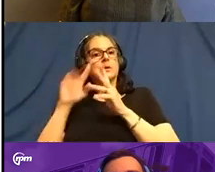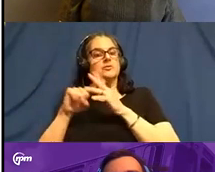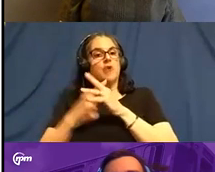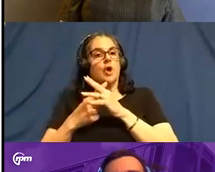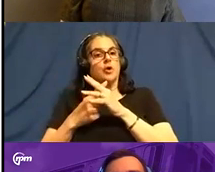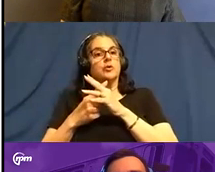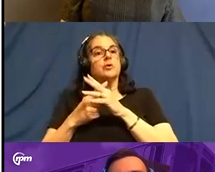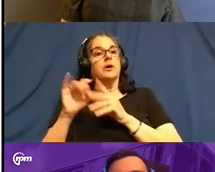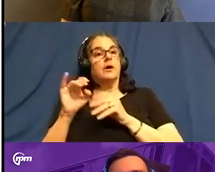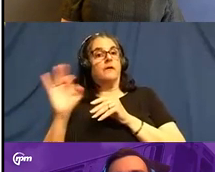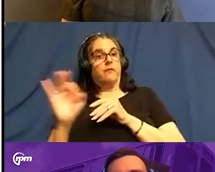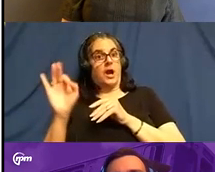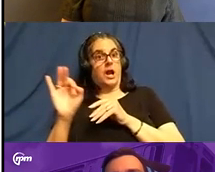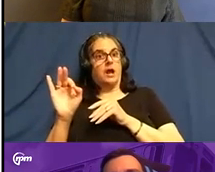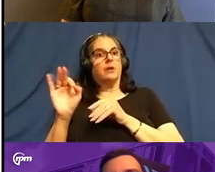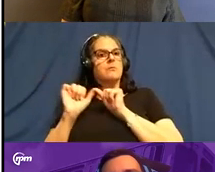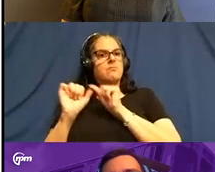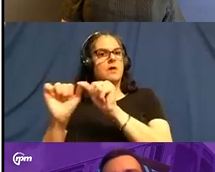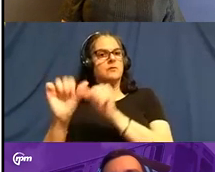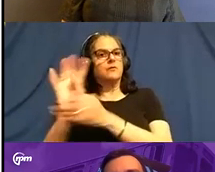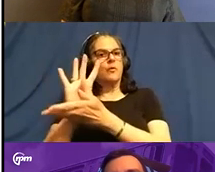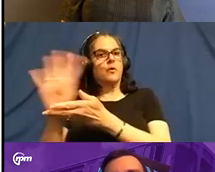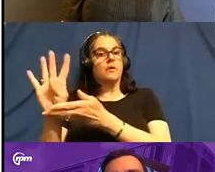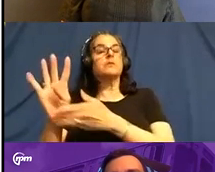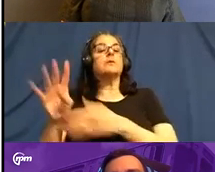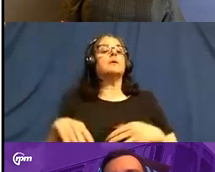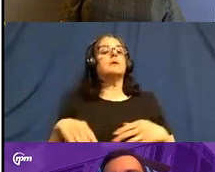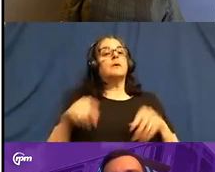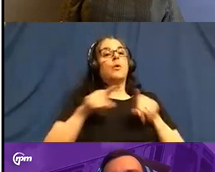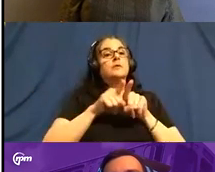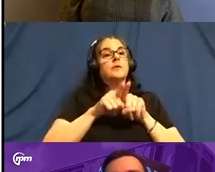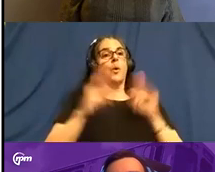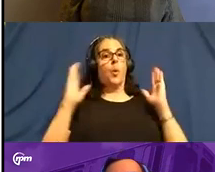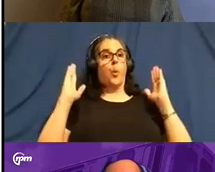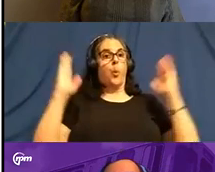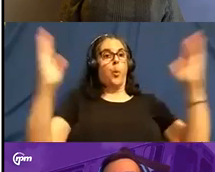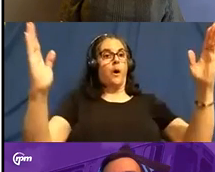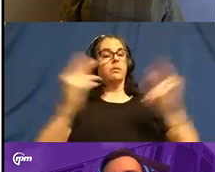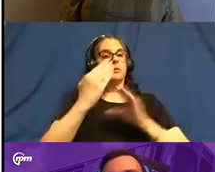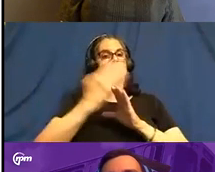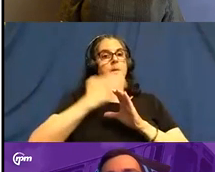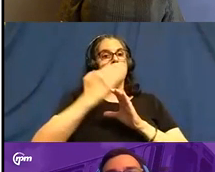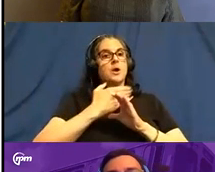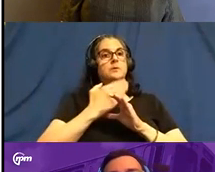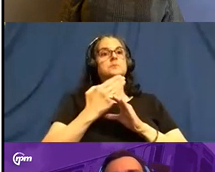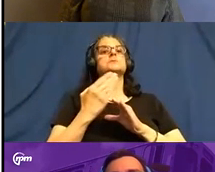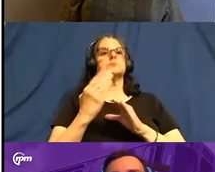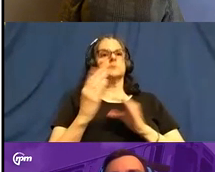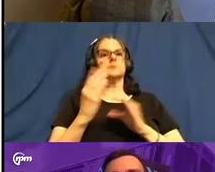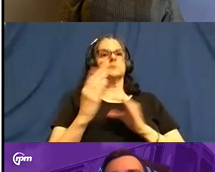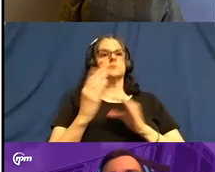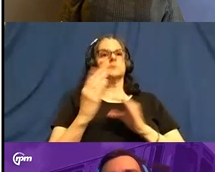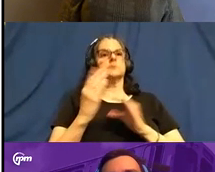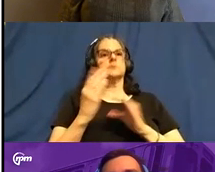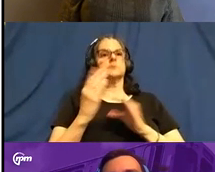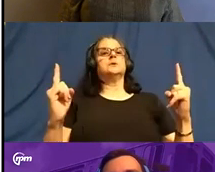on other wall repairs and track work along the corridor between those 2 interlockings and the temporary